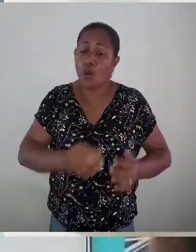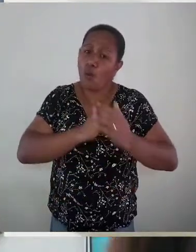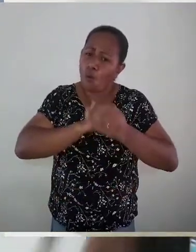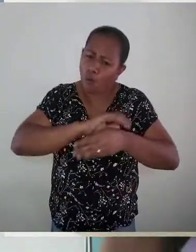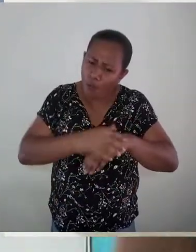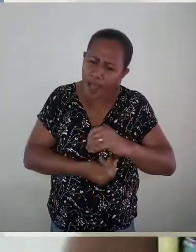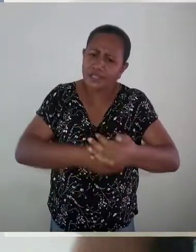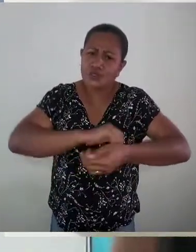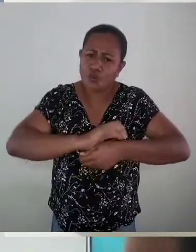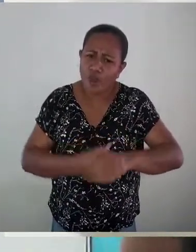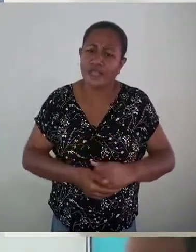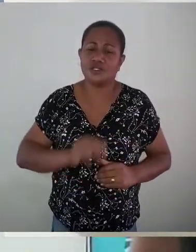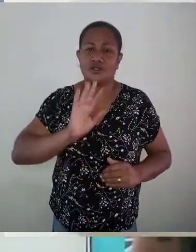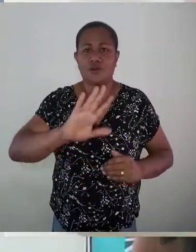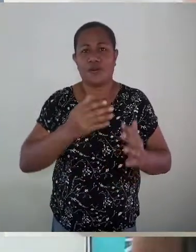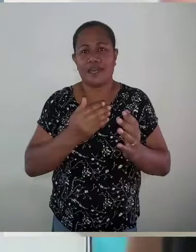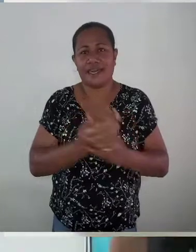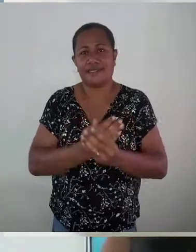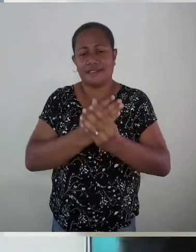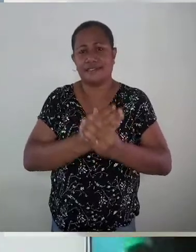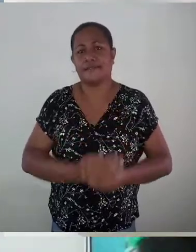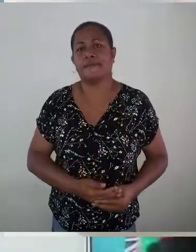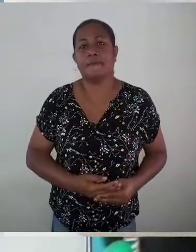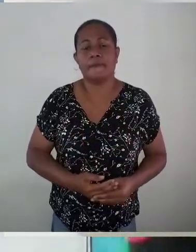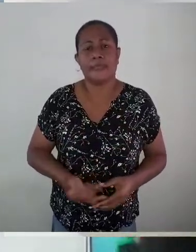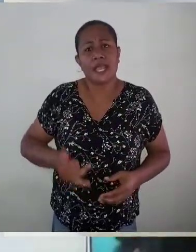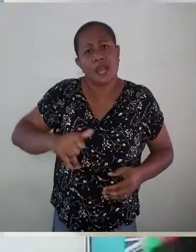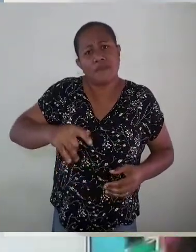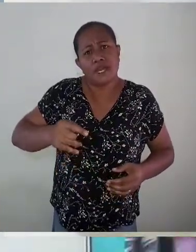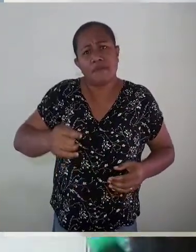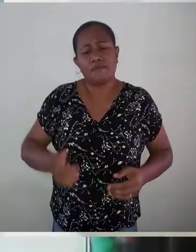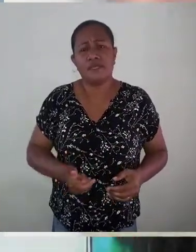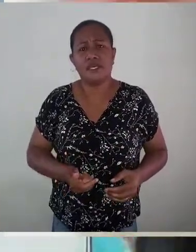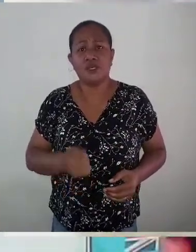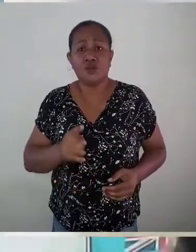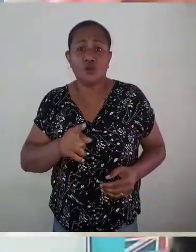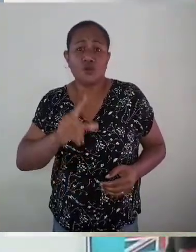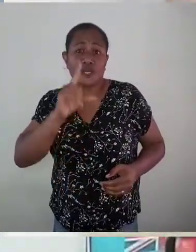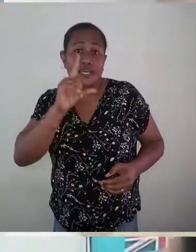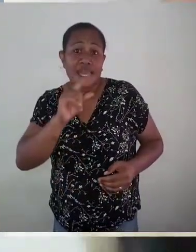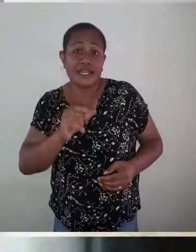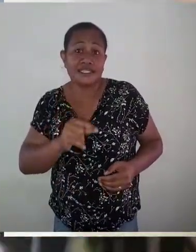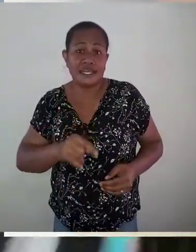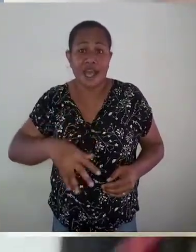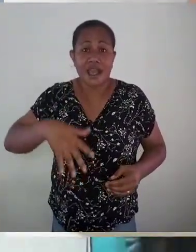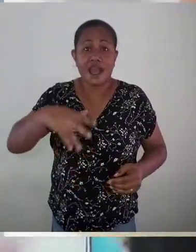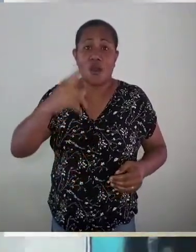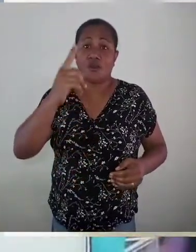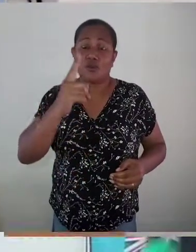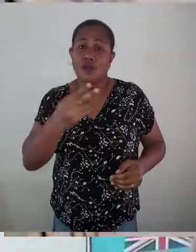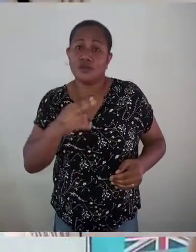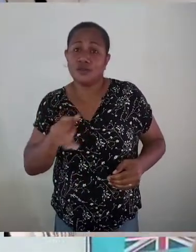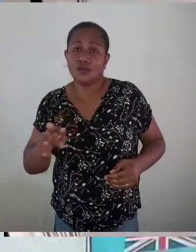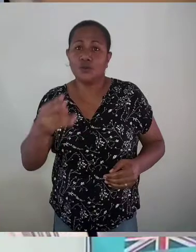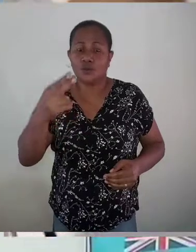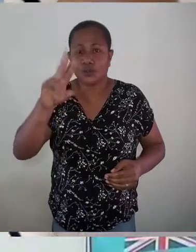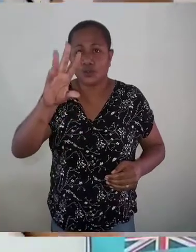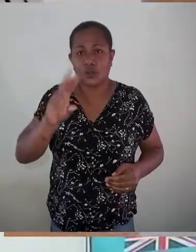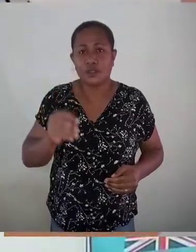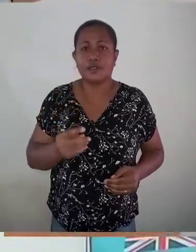wash your hands. Maybe you can count to 20 while you're washing your